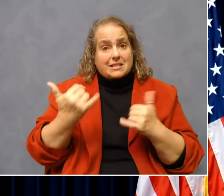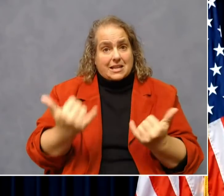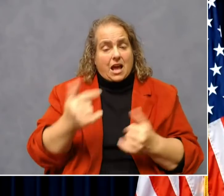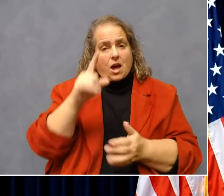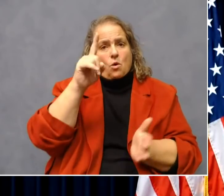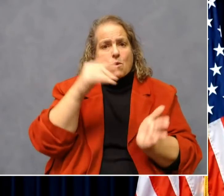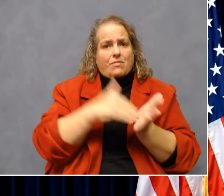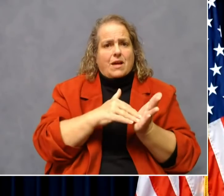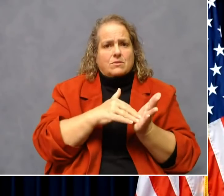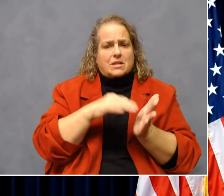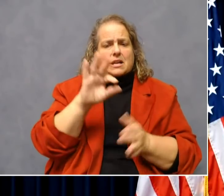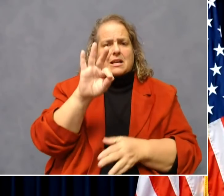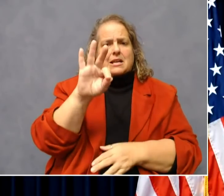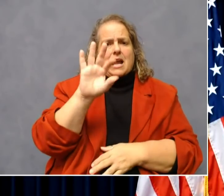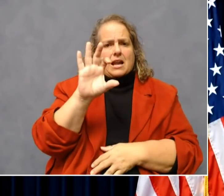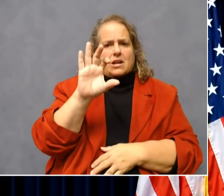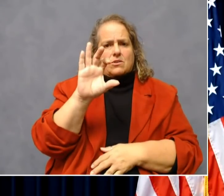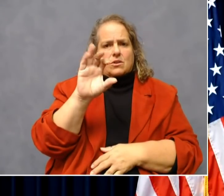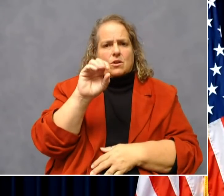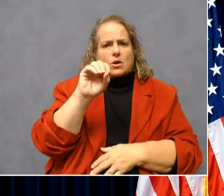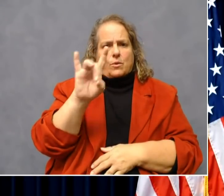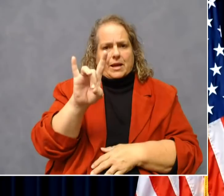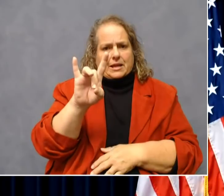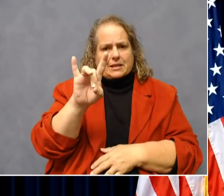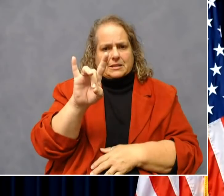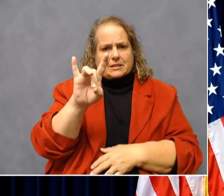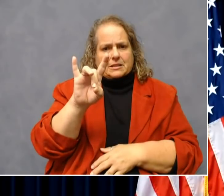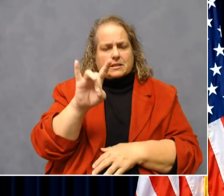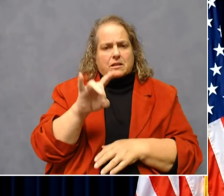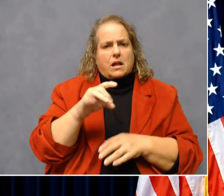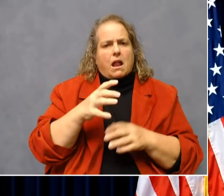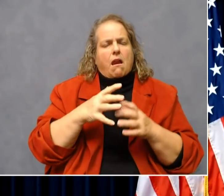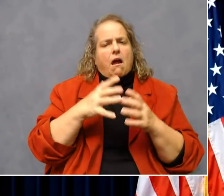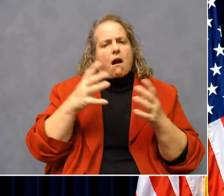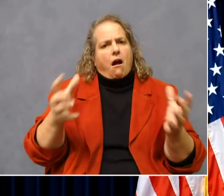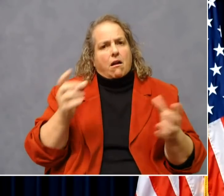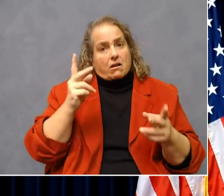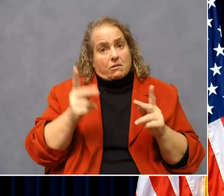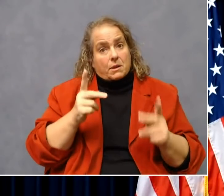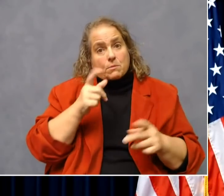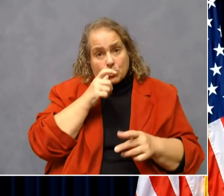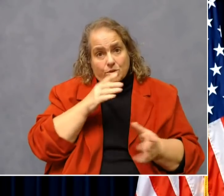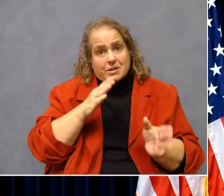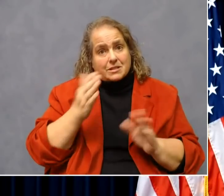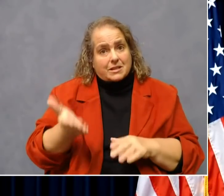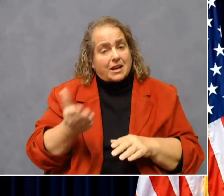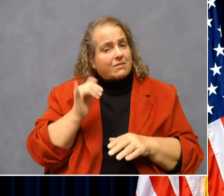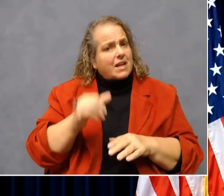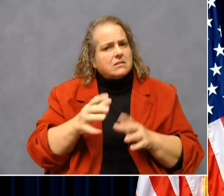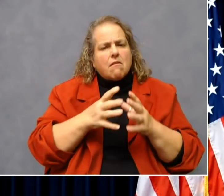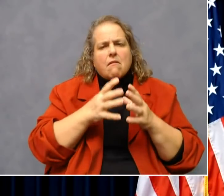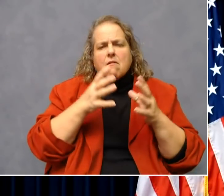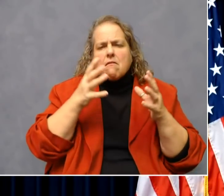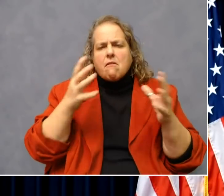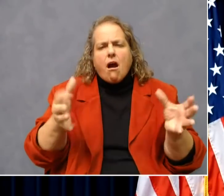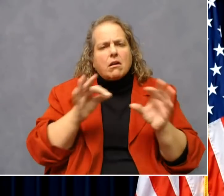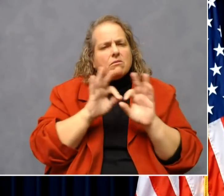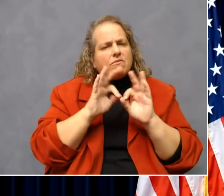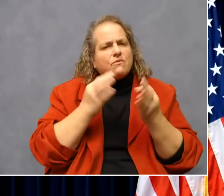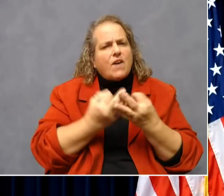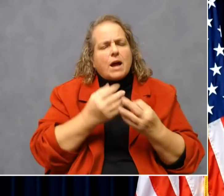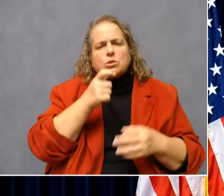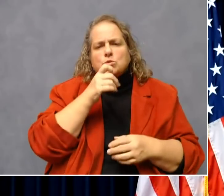1,908. So there are a lot of people to lose. Those are a lot of families that are hurting really badly.